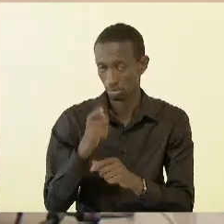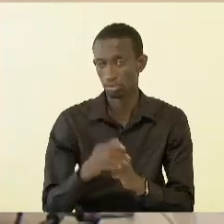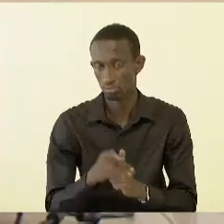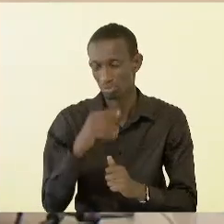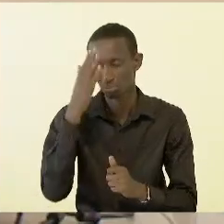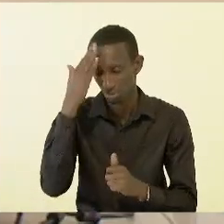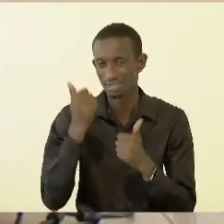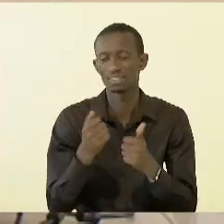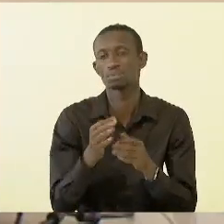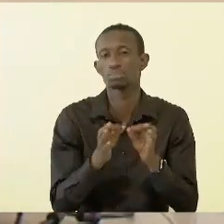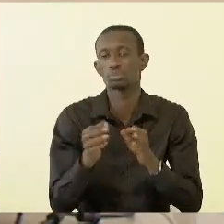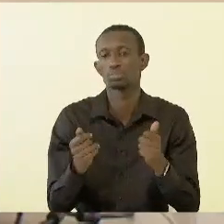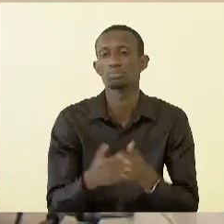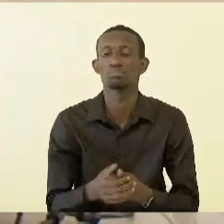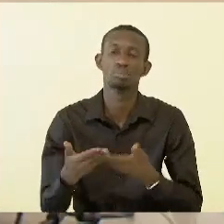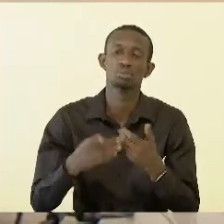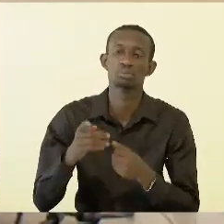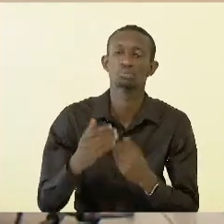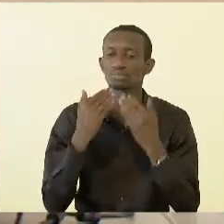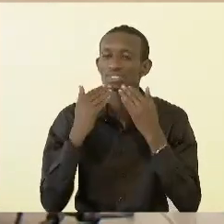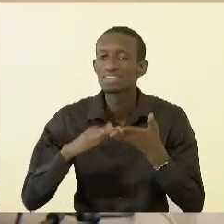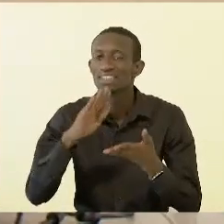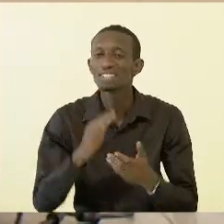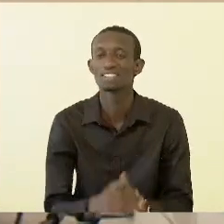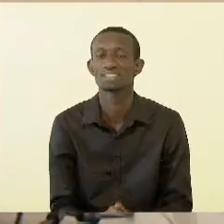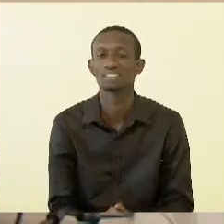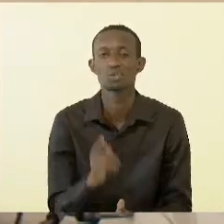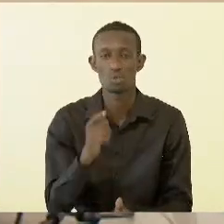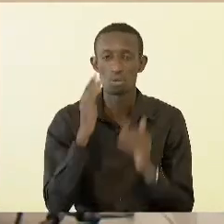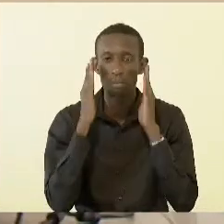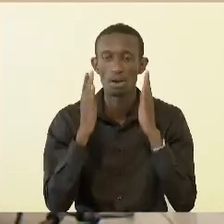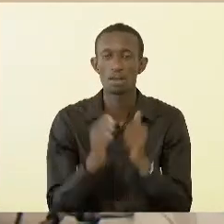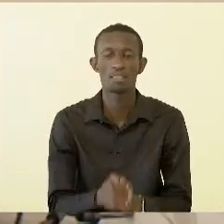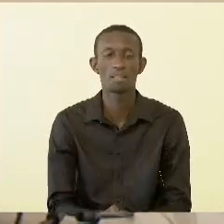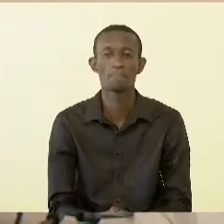but when you have already carried out the research. I thank you so much for watching and